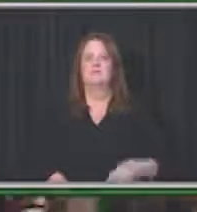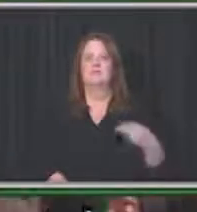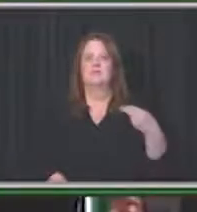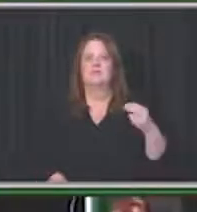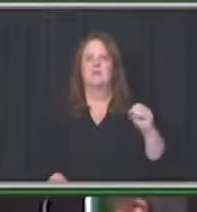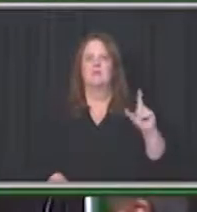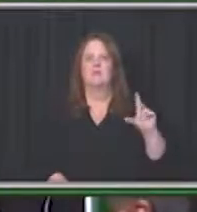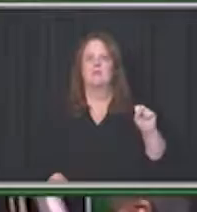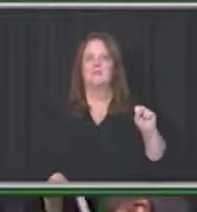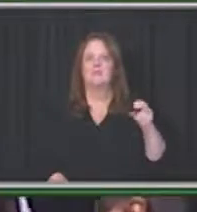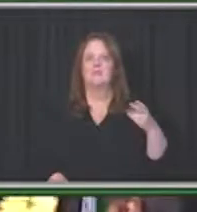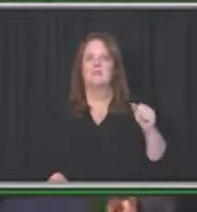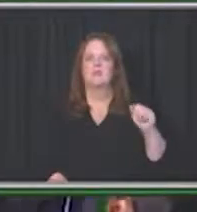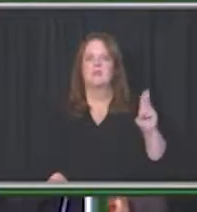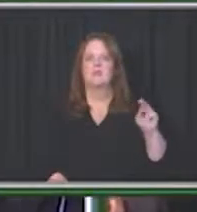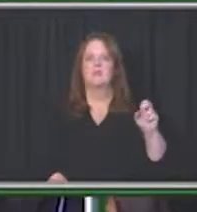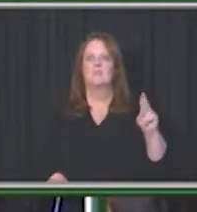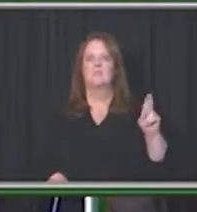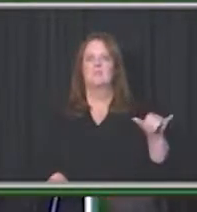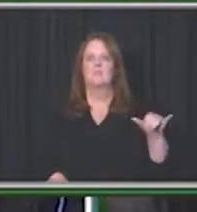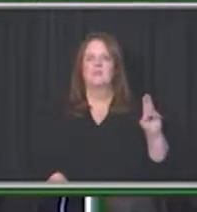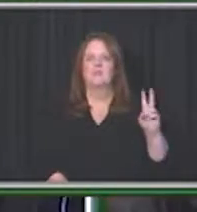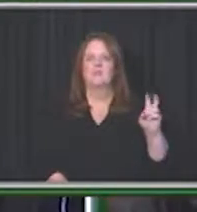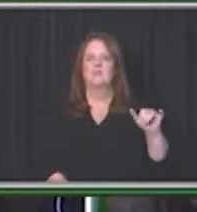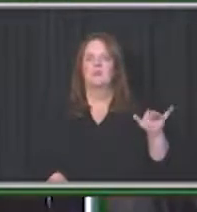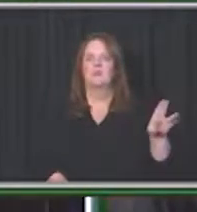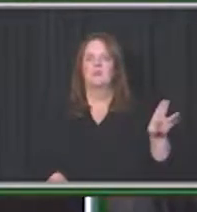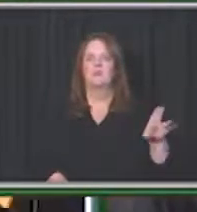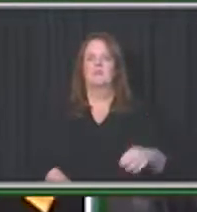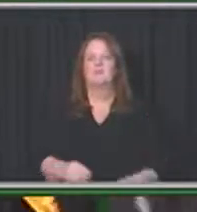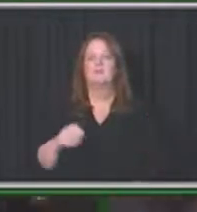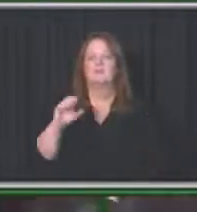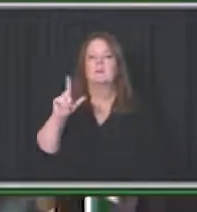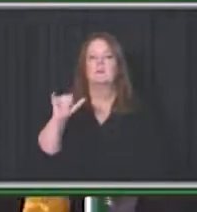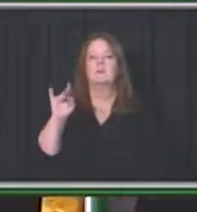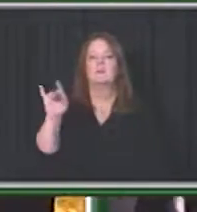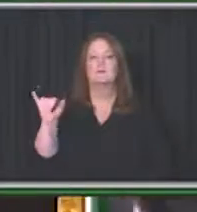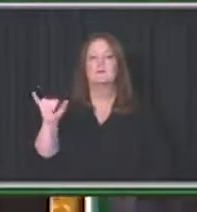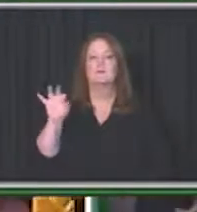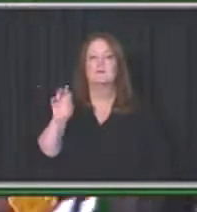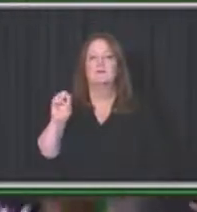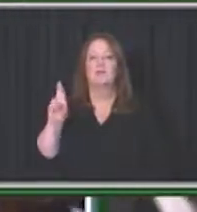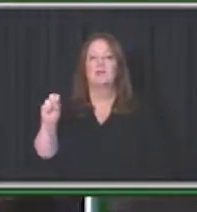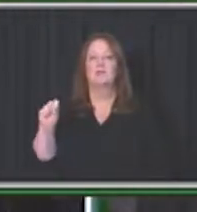Hollis Harmony Naval Prado. Libby Ferris.